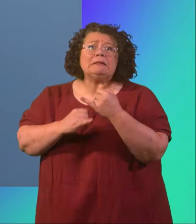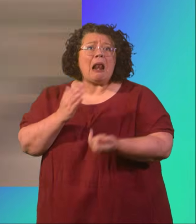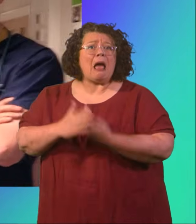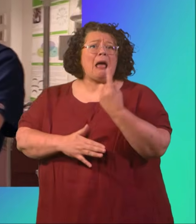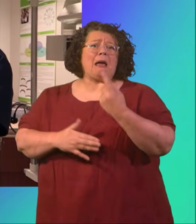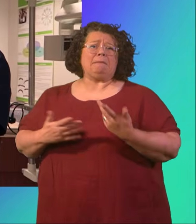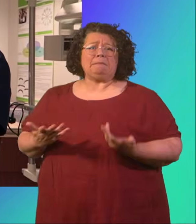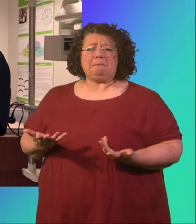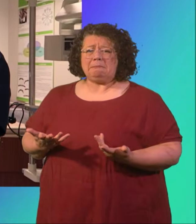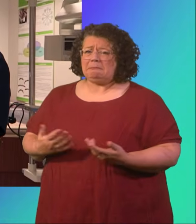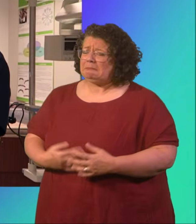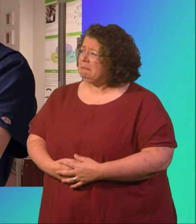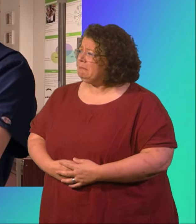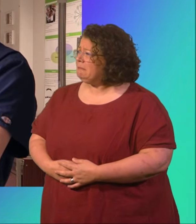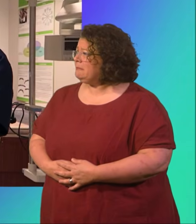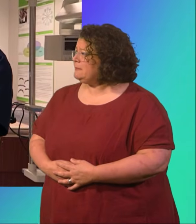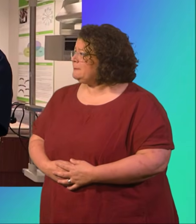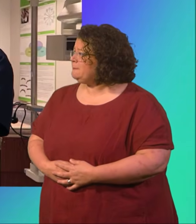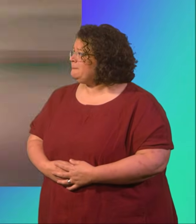over.